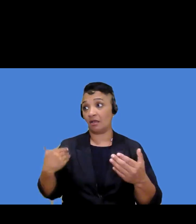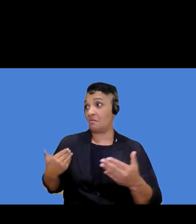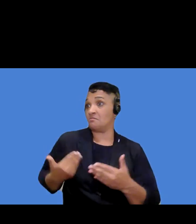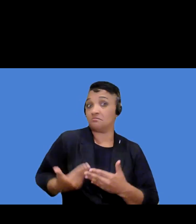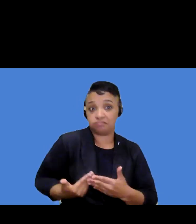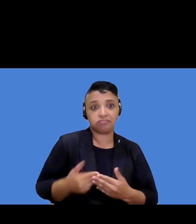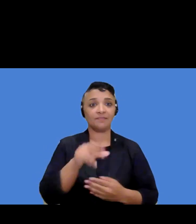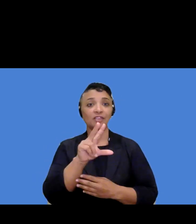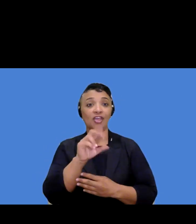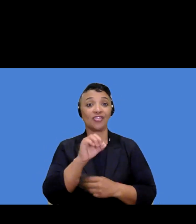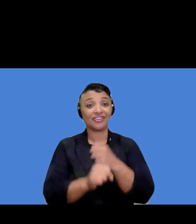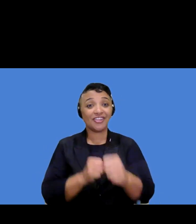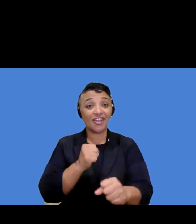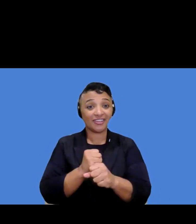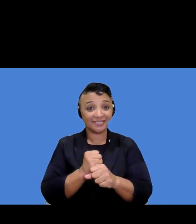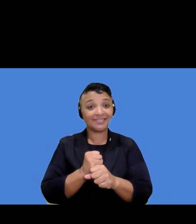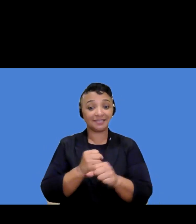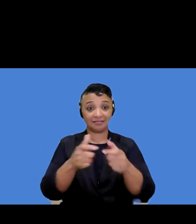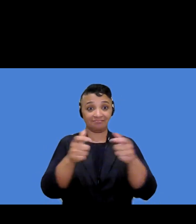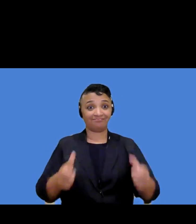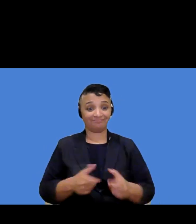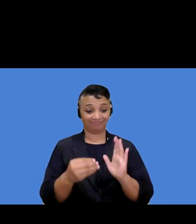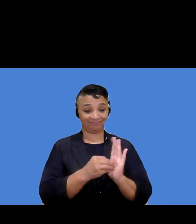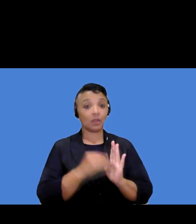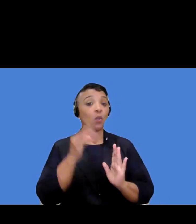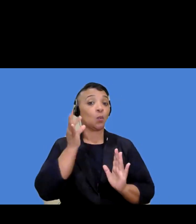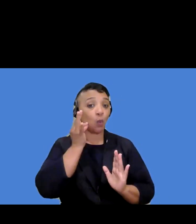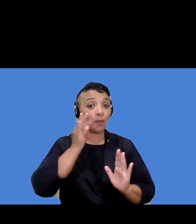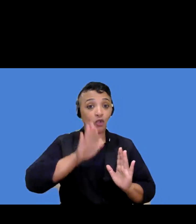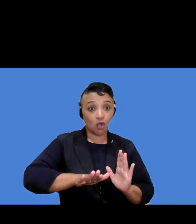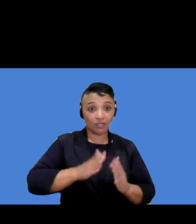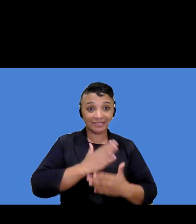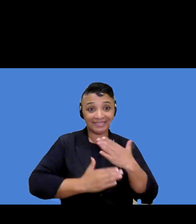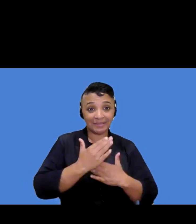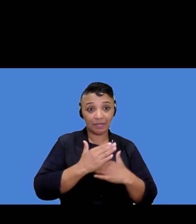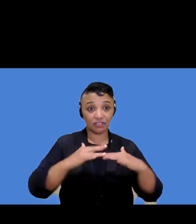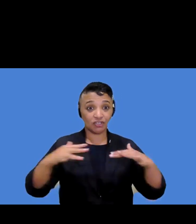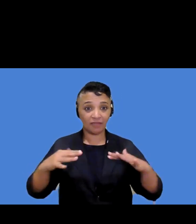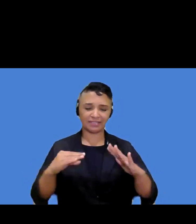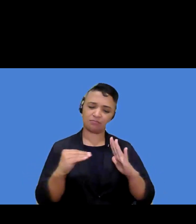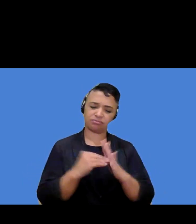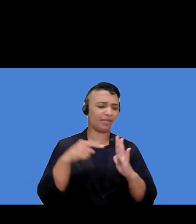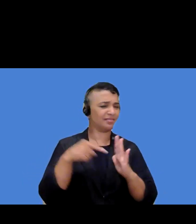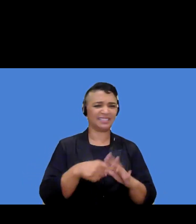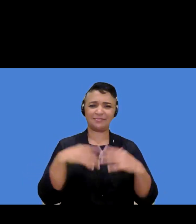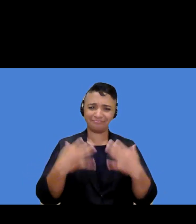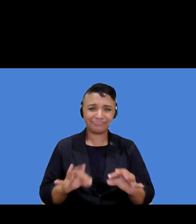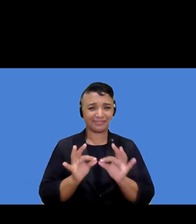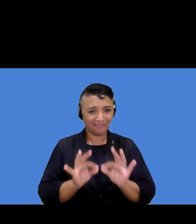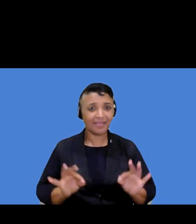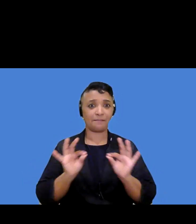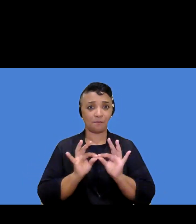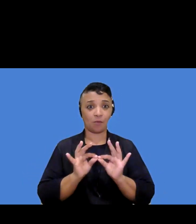Blazing Platform for Action, where women and girls with disabilities and their diversity plays a very critical role. And in